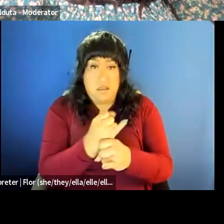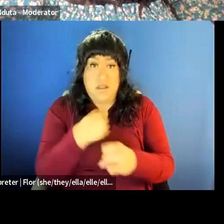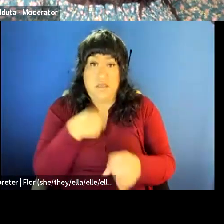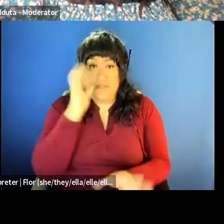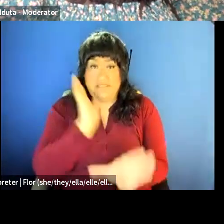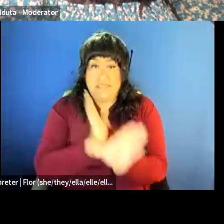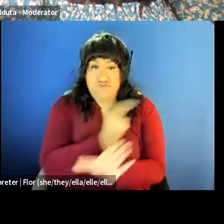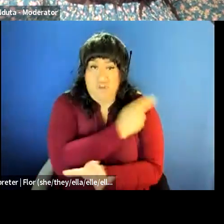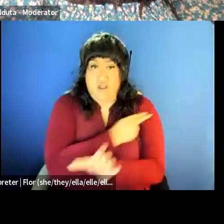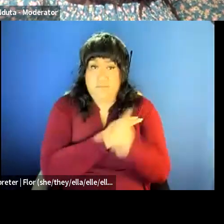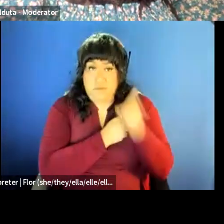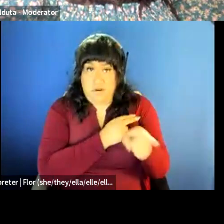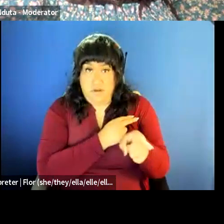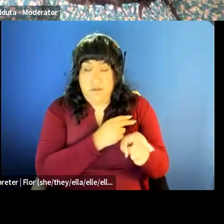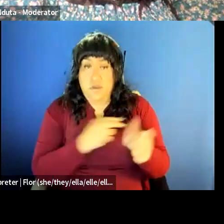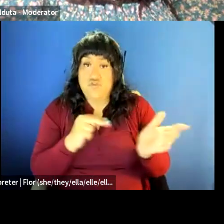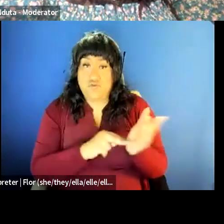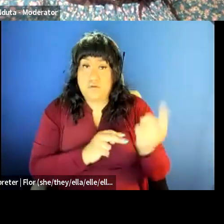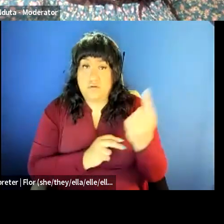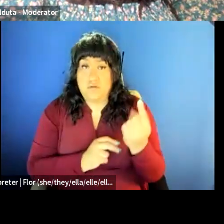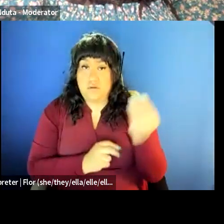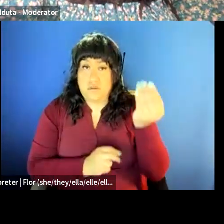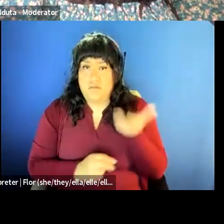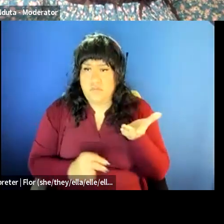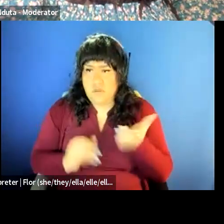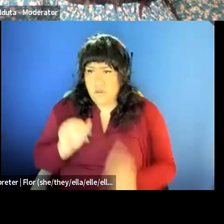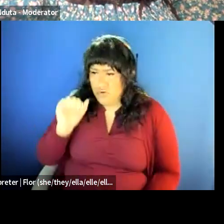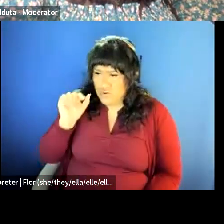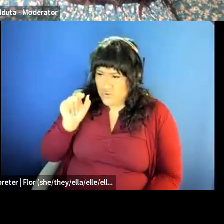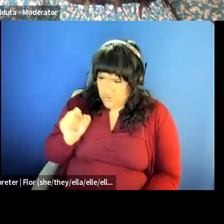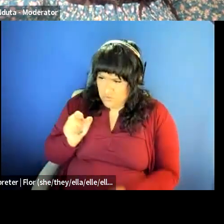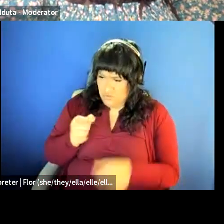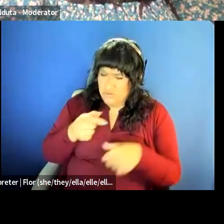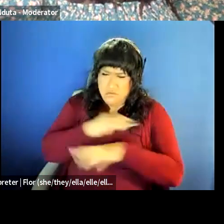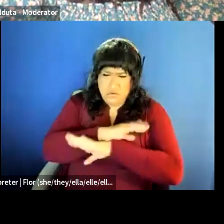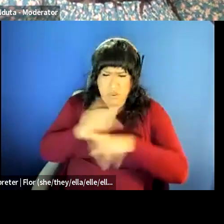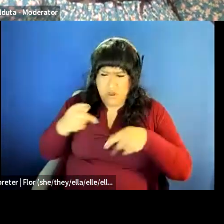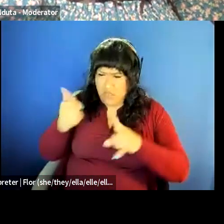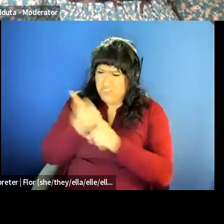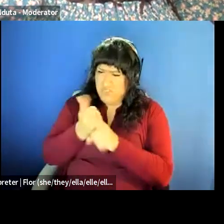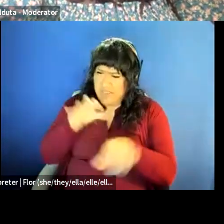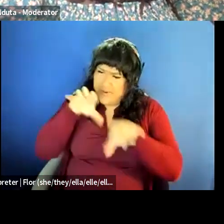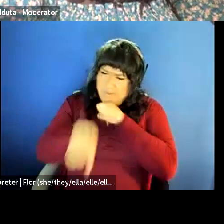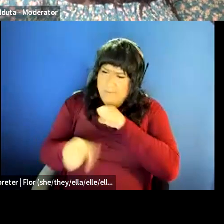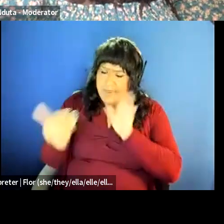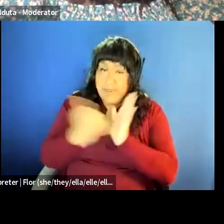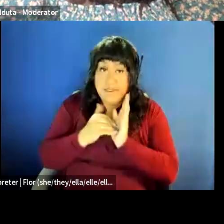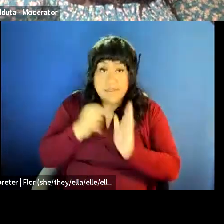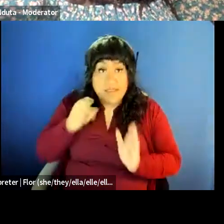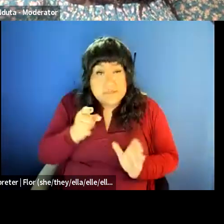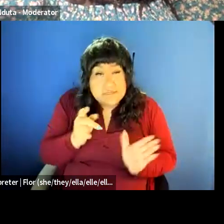hospital and I have a nurse tell me, don't let yourself get raped again. This is a psychiatric